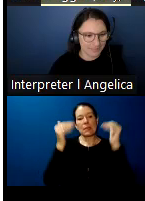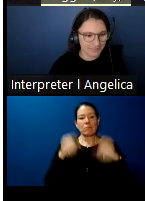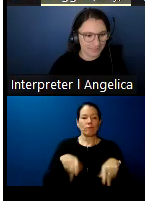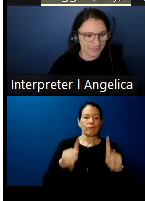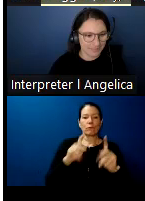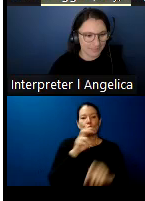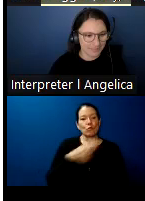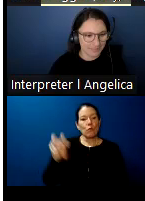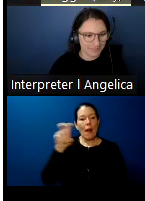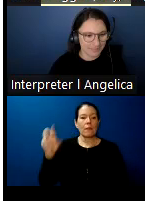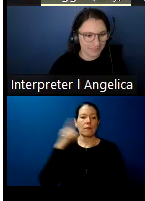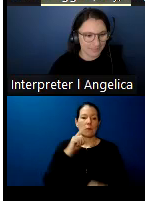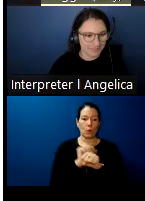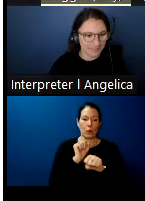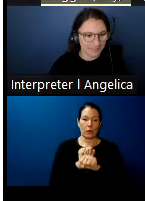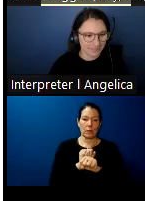travel for.